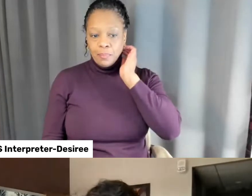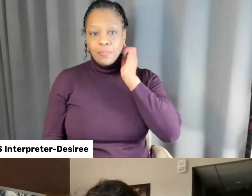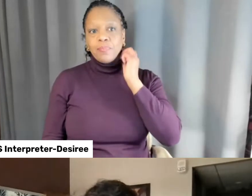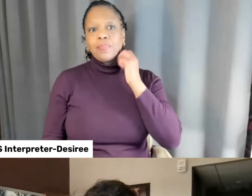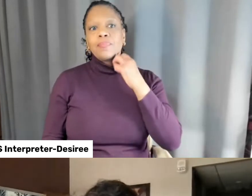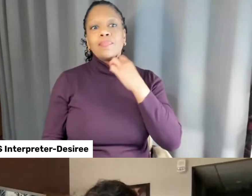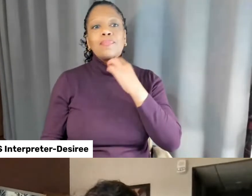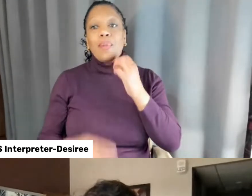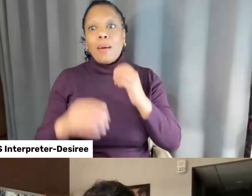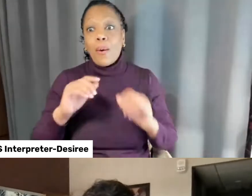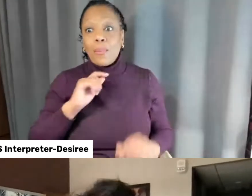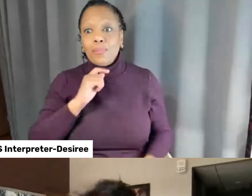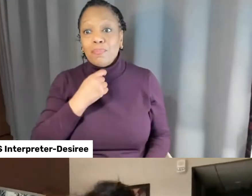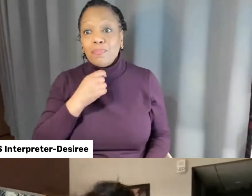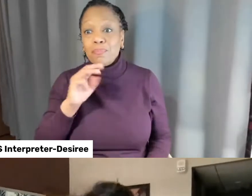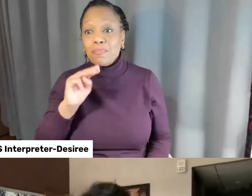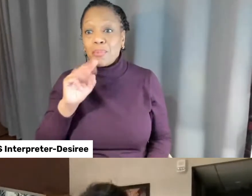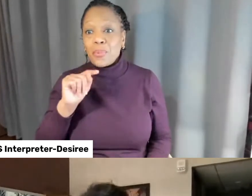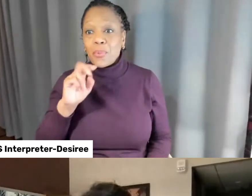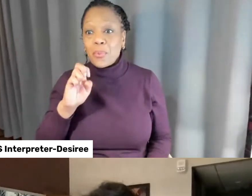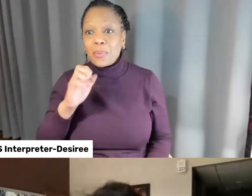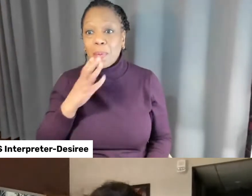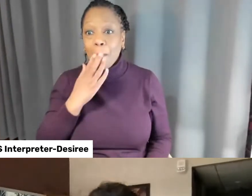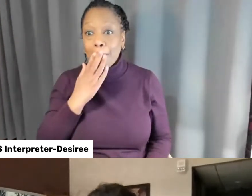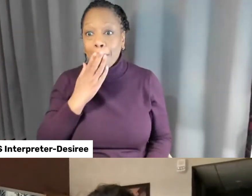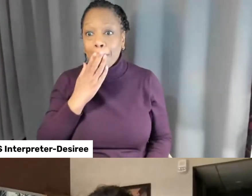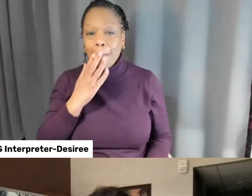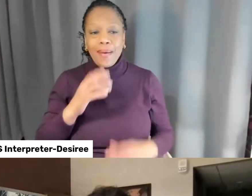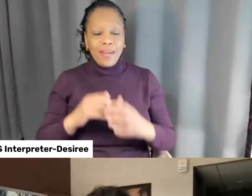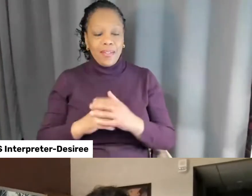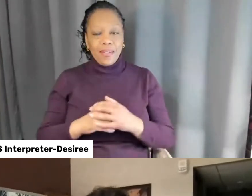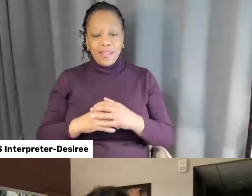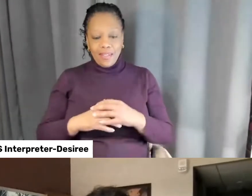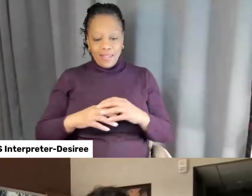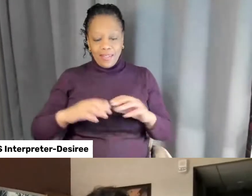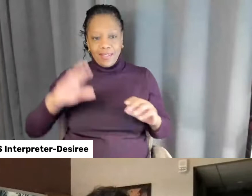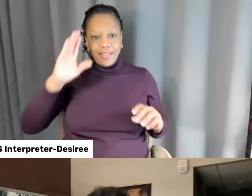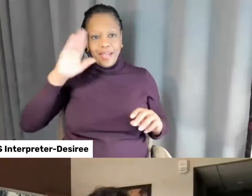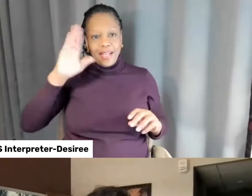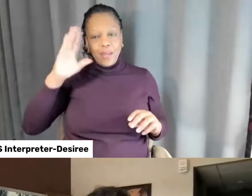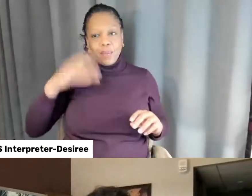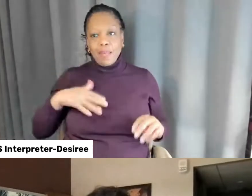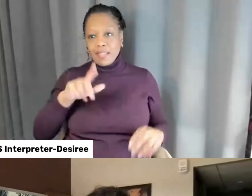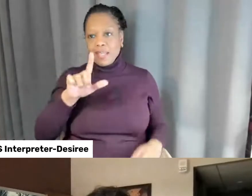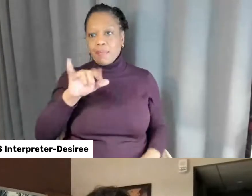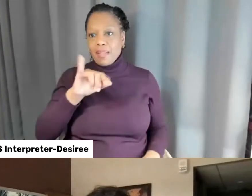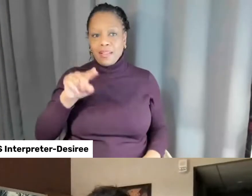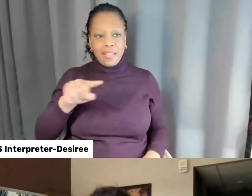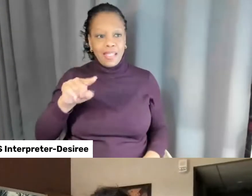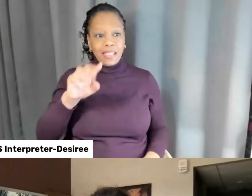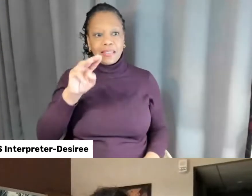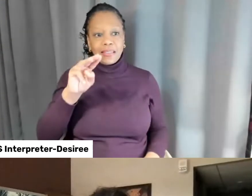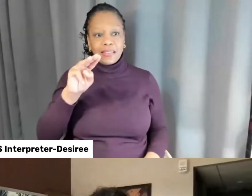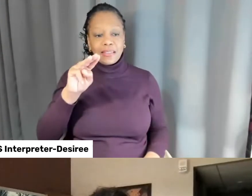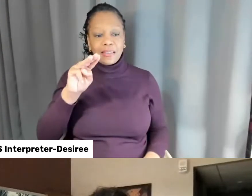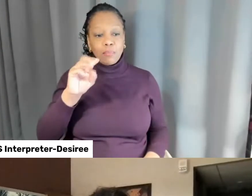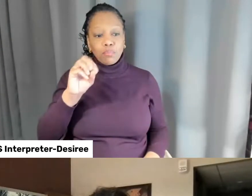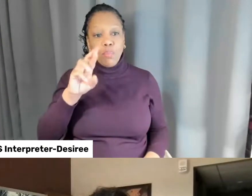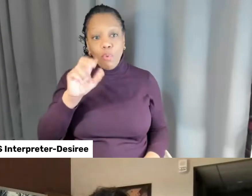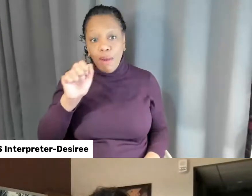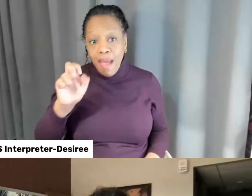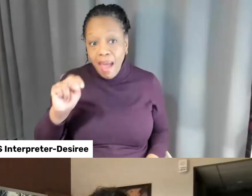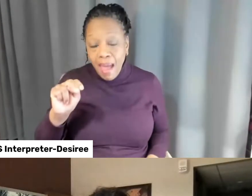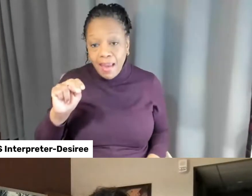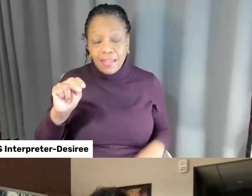I was on mute. All right. Hello, my name is Liz Moran-Stelk. I'm the Executive Director of the Illinois Stewardship